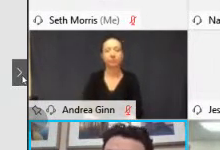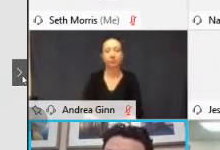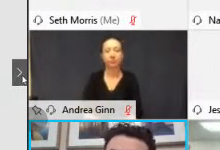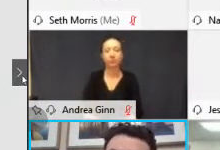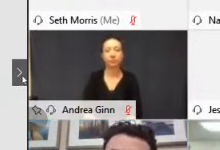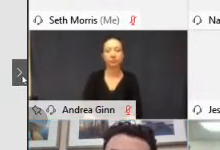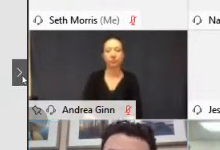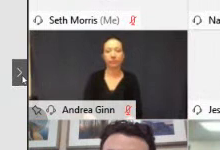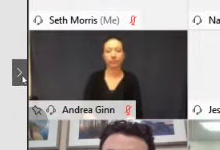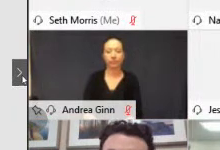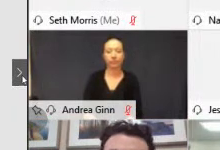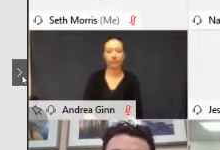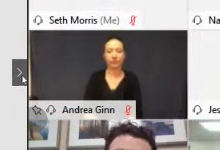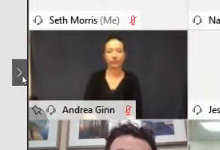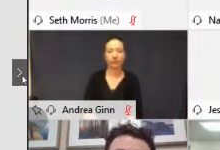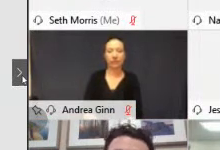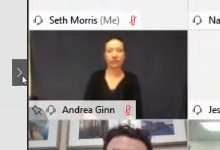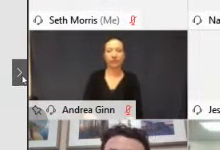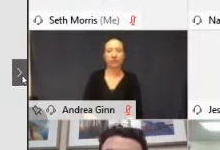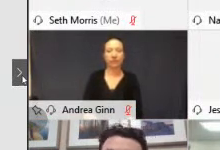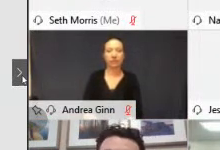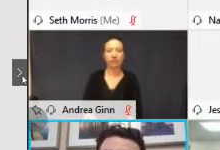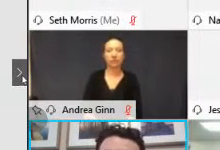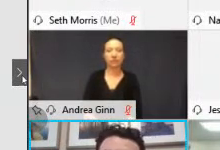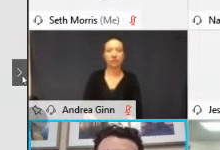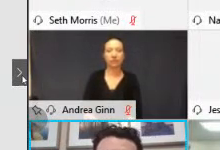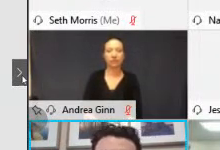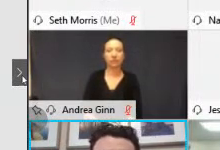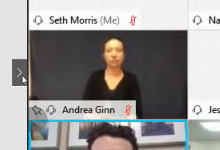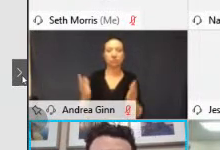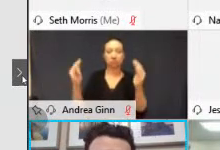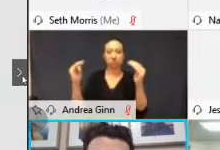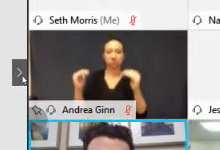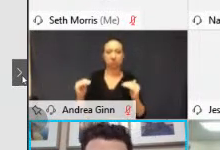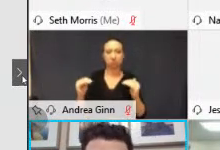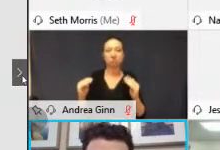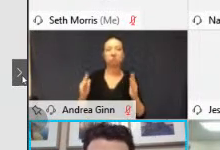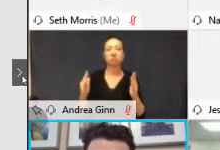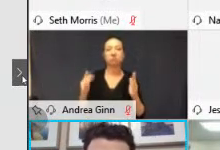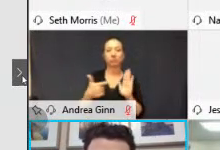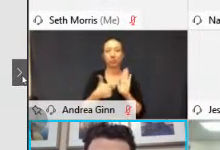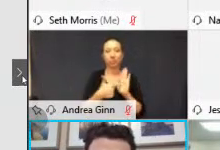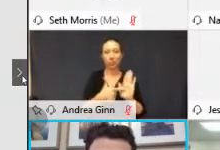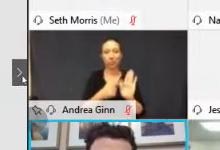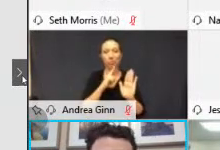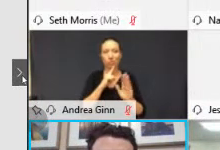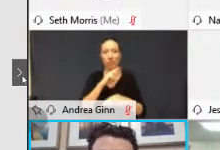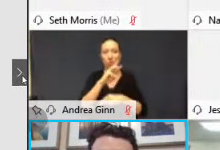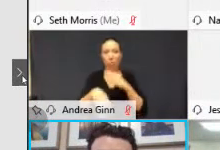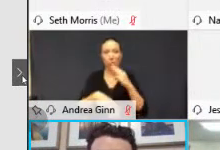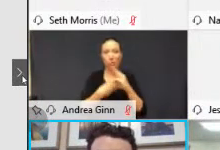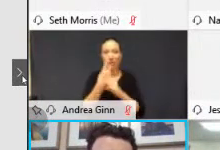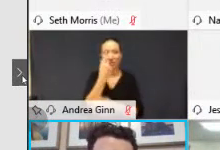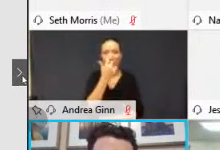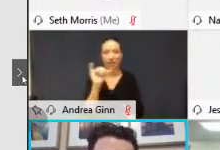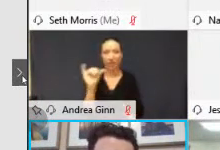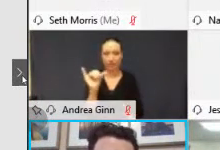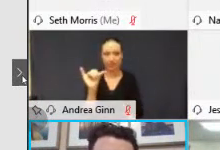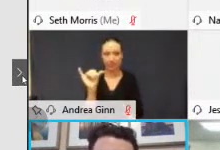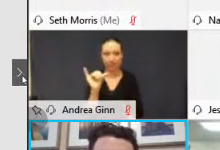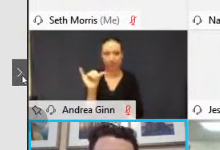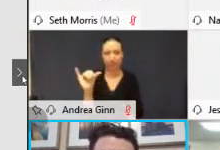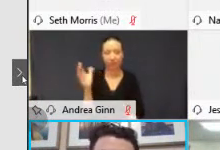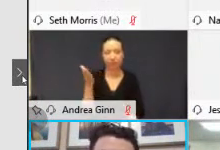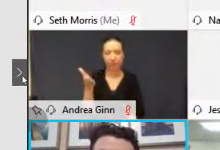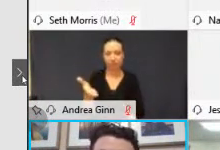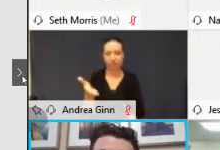And so the next slide, slide 10, really just shows you that in a real world example. So we're looking here